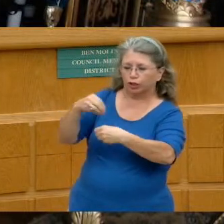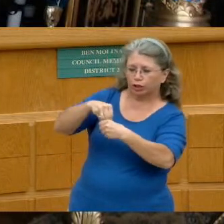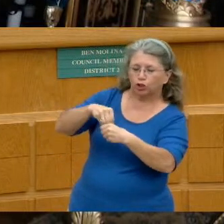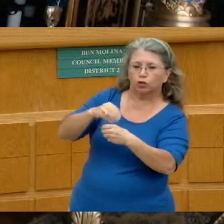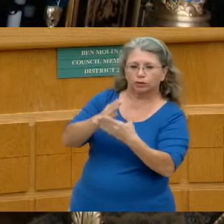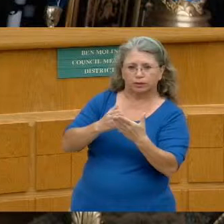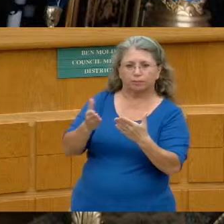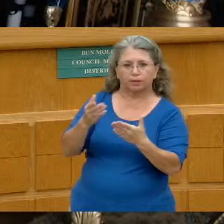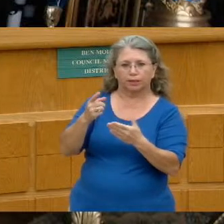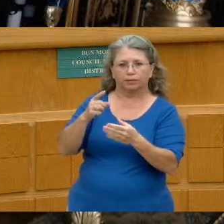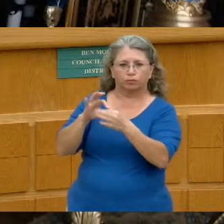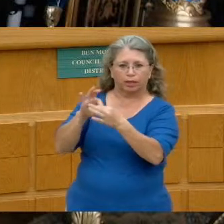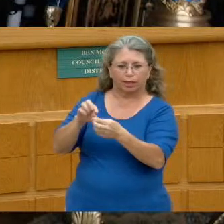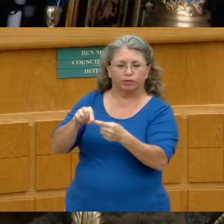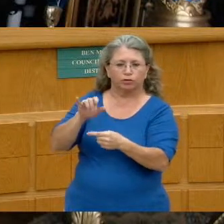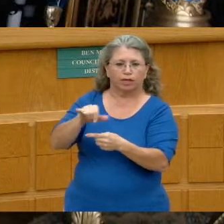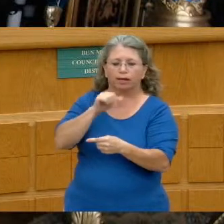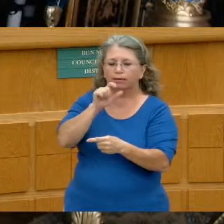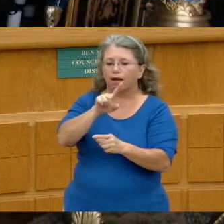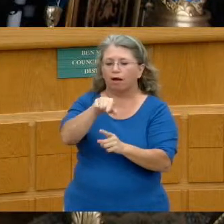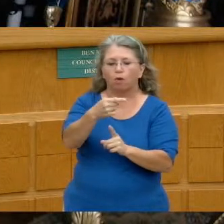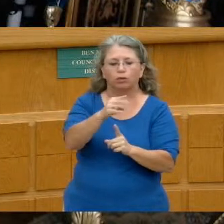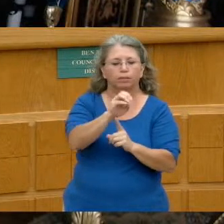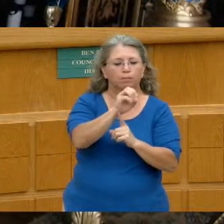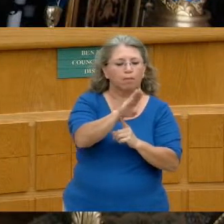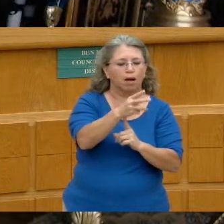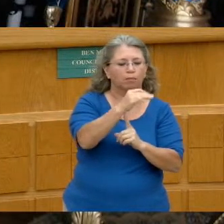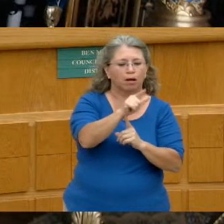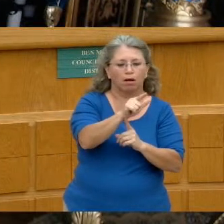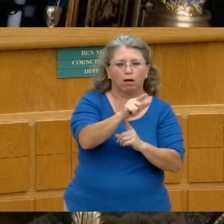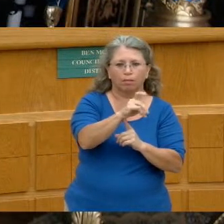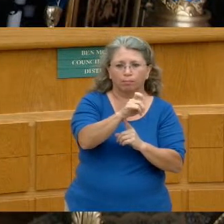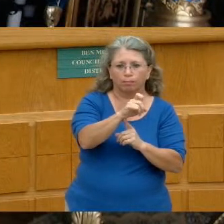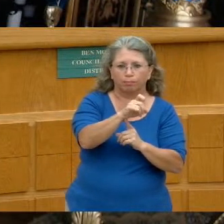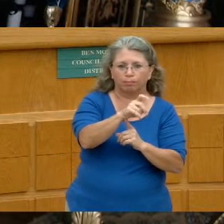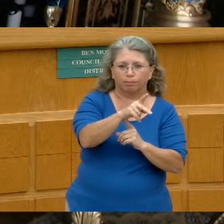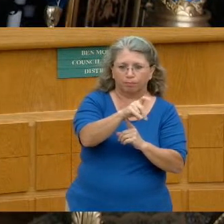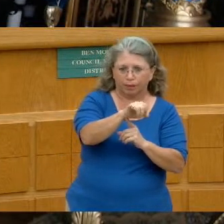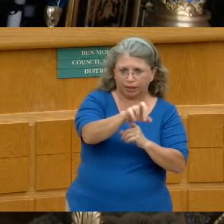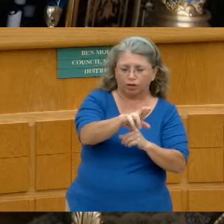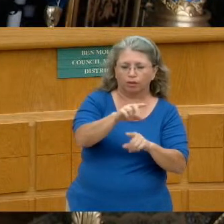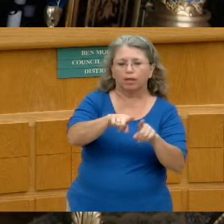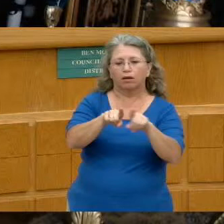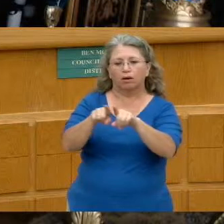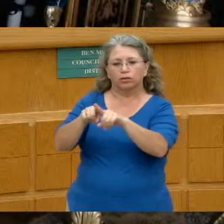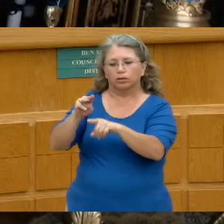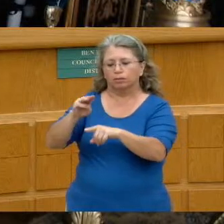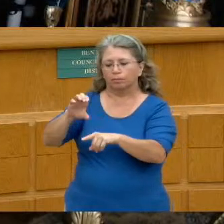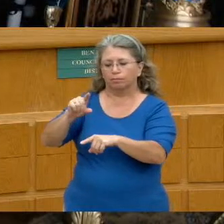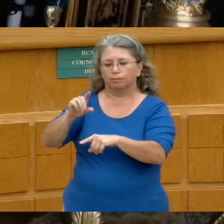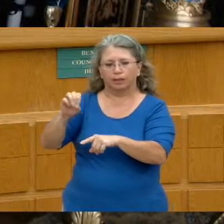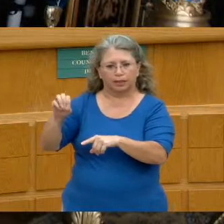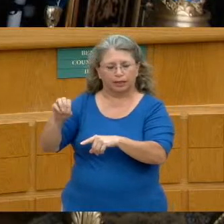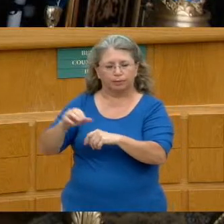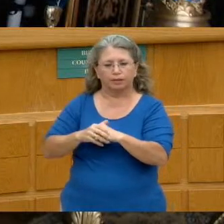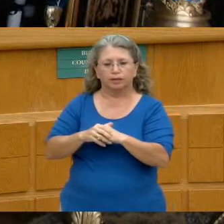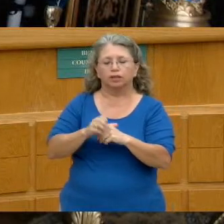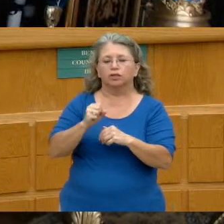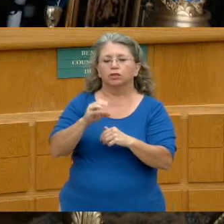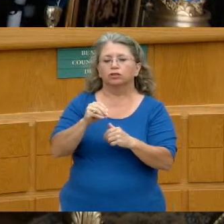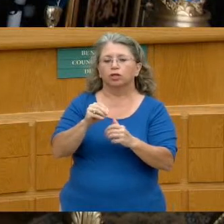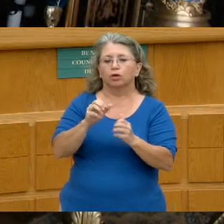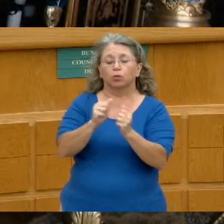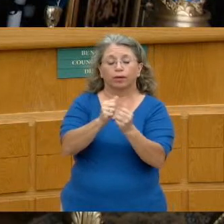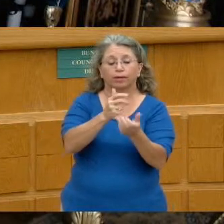not only at Bob Hall Pier, but also at IB McGee. So with regards to ADA, parking, and